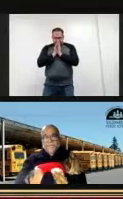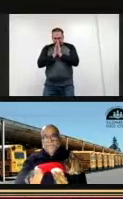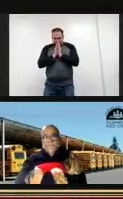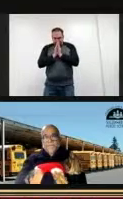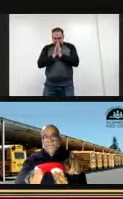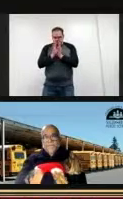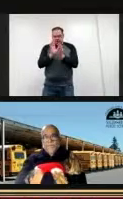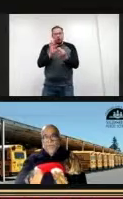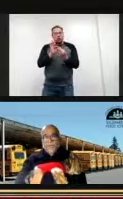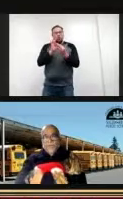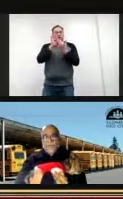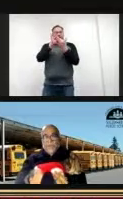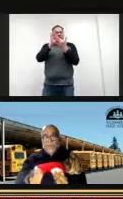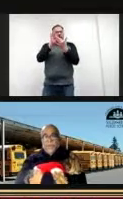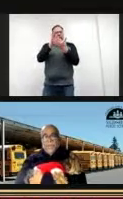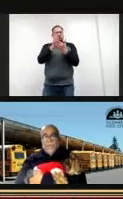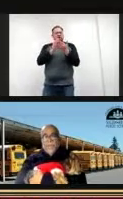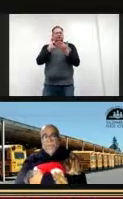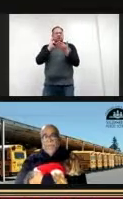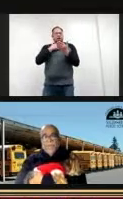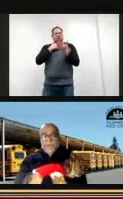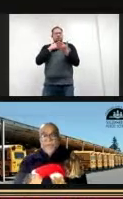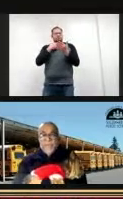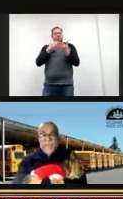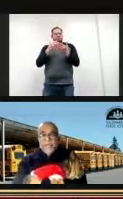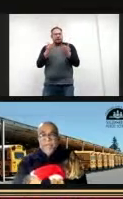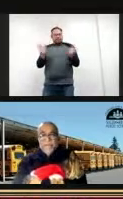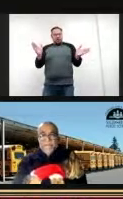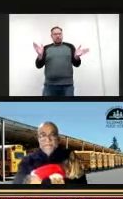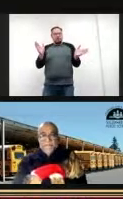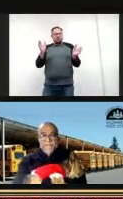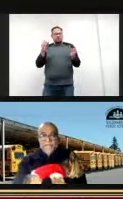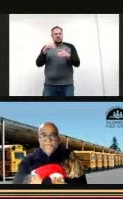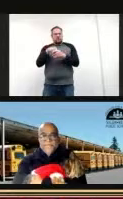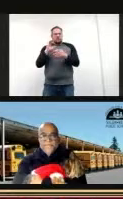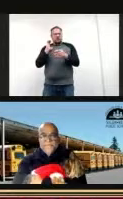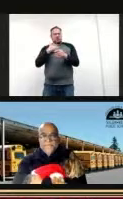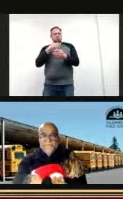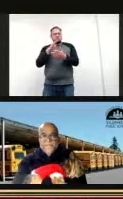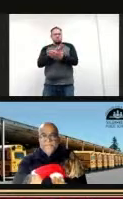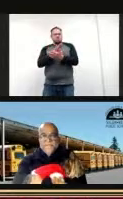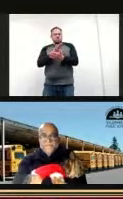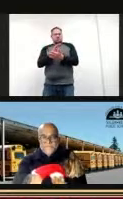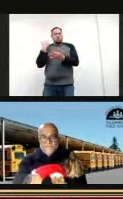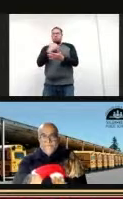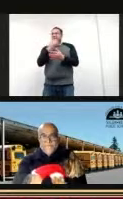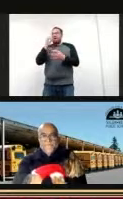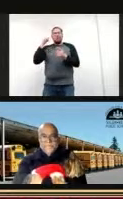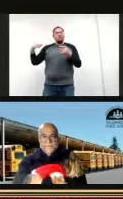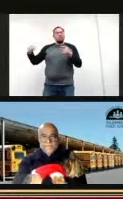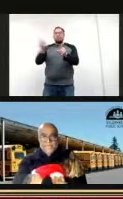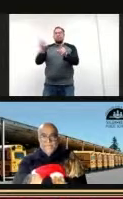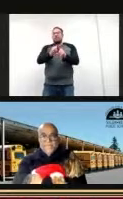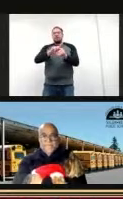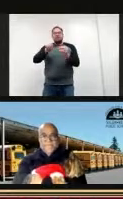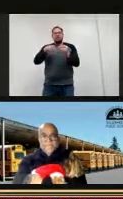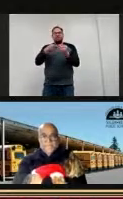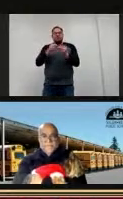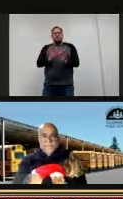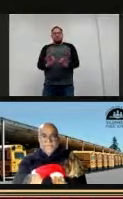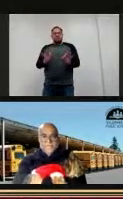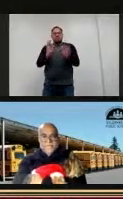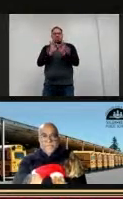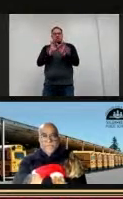unique part of our population in our schools. I think we're all in agreement about the importance and